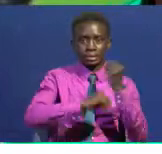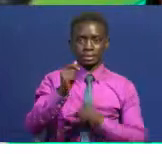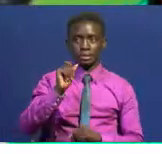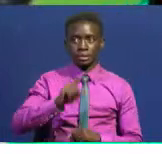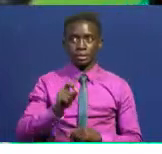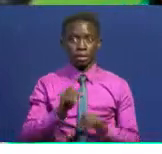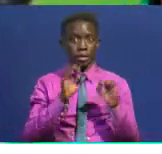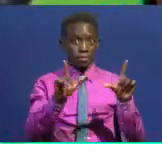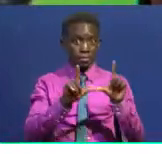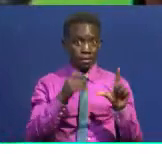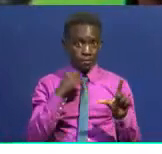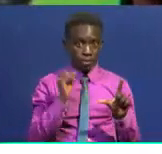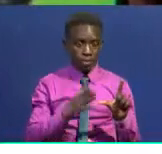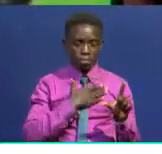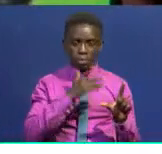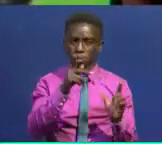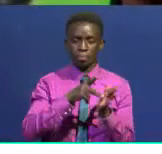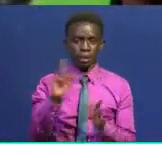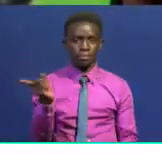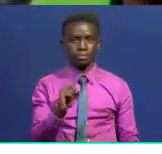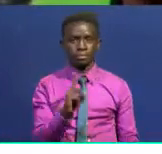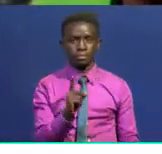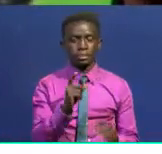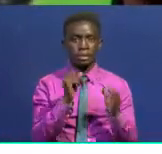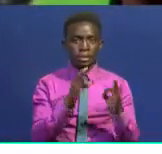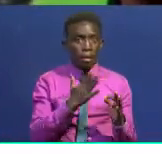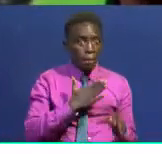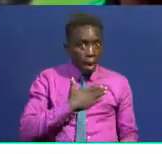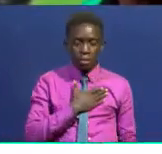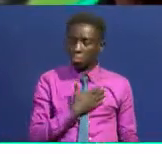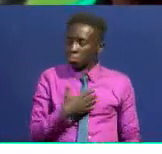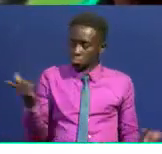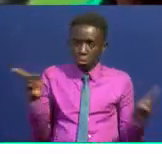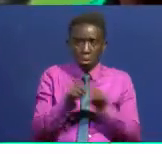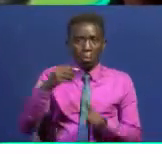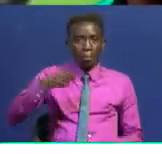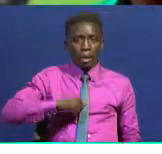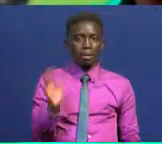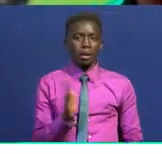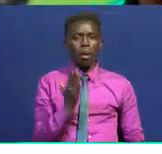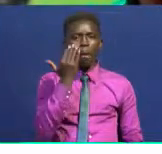ya kuuza mbegu, tafadhali usinunue. Hata kama mimi ni mbegu yangu, usinunue. Kwa sababu gani?